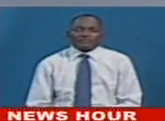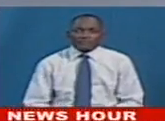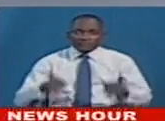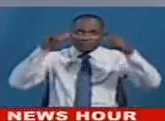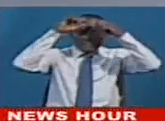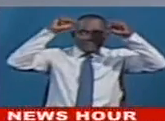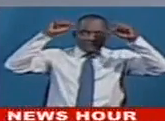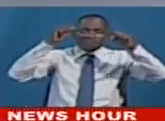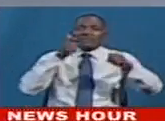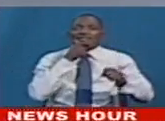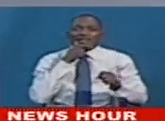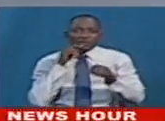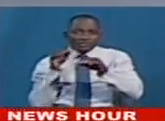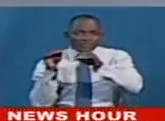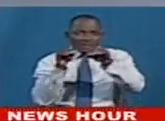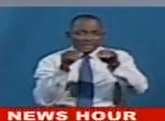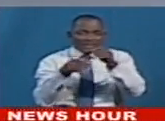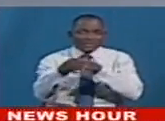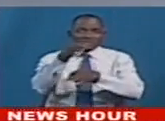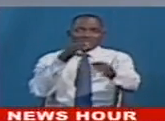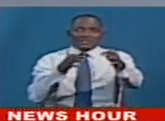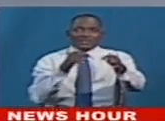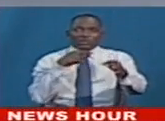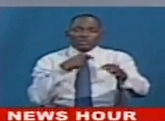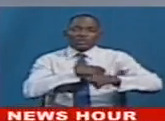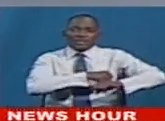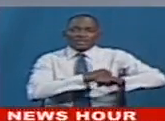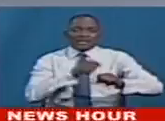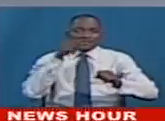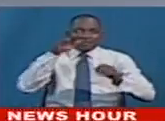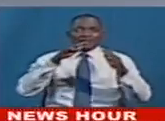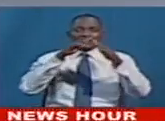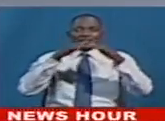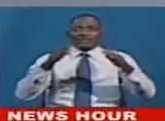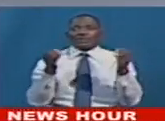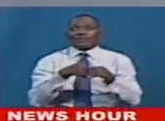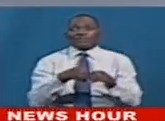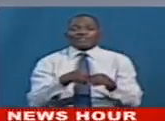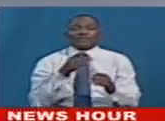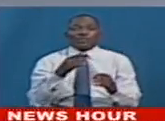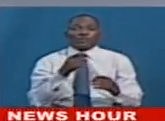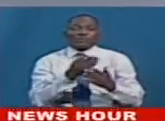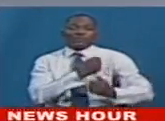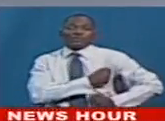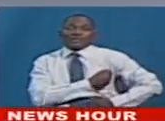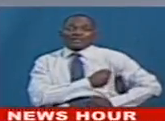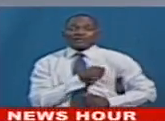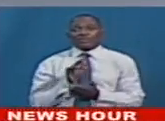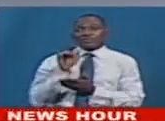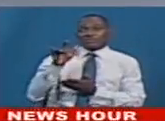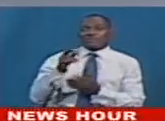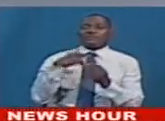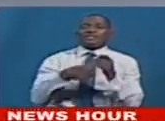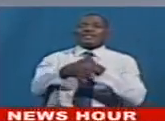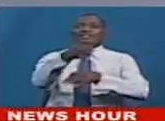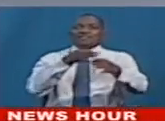President Akufo-Addo has observed the change of guards ceremony at the Flagstaff House. An Air Force contingent of the Ghana Armed Forces has